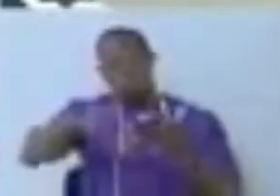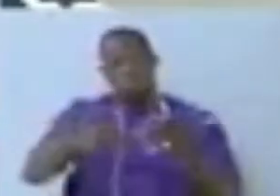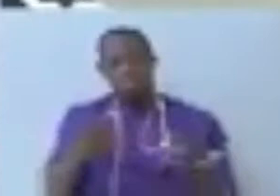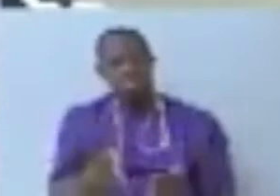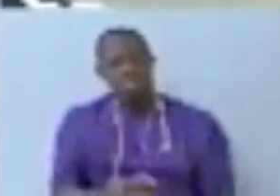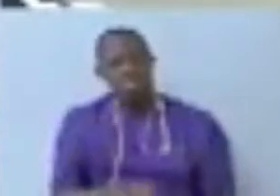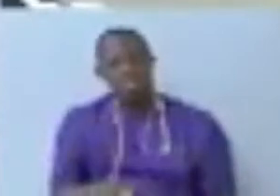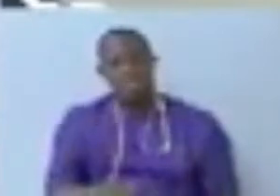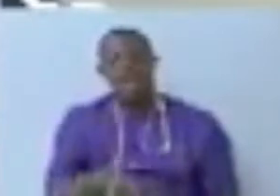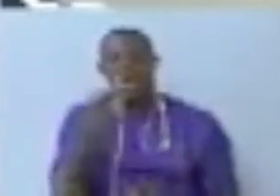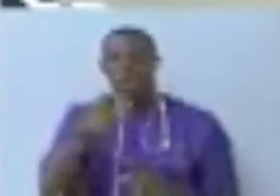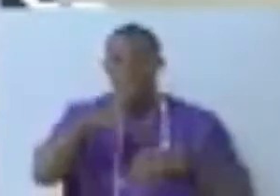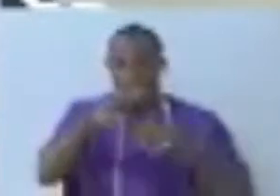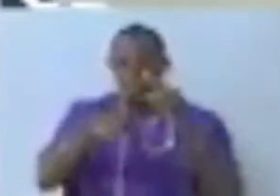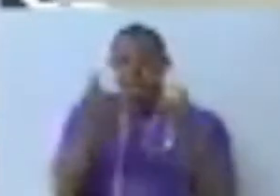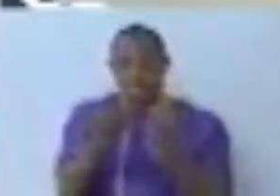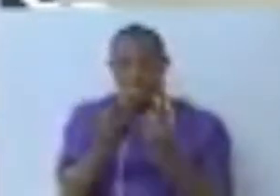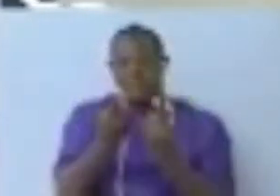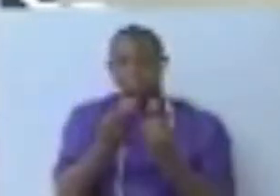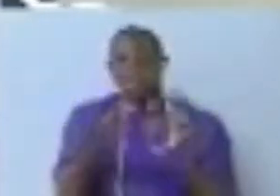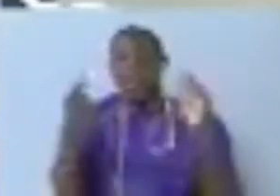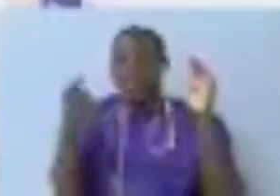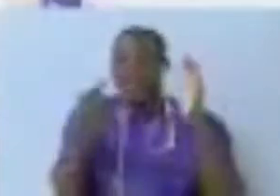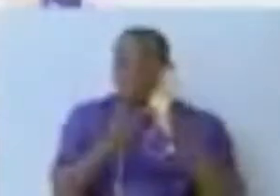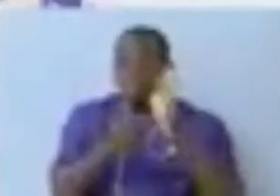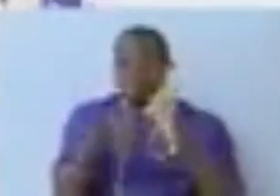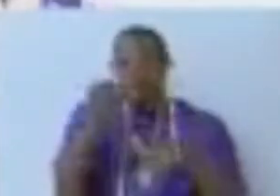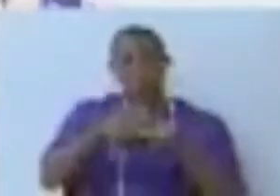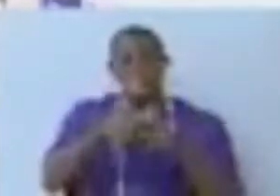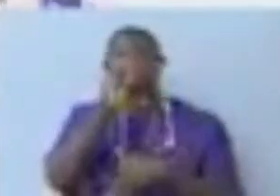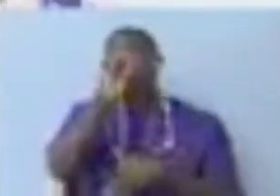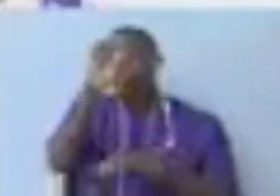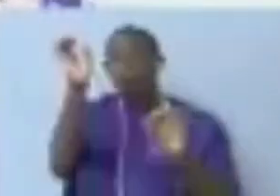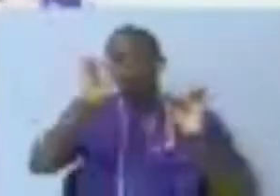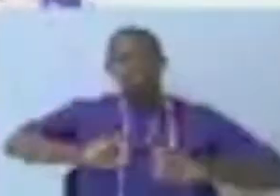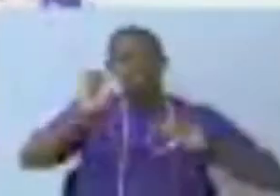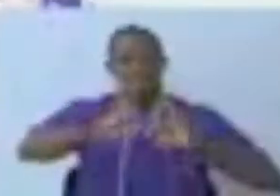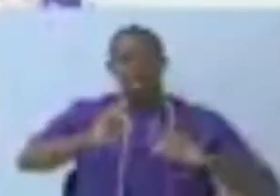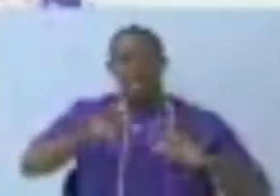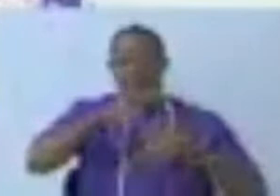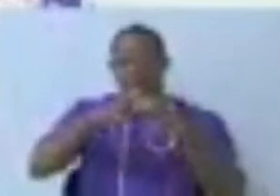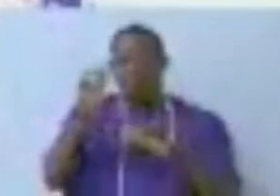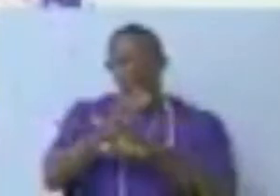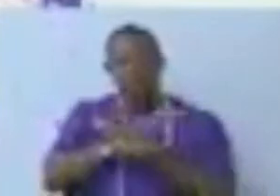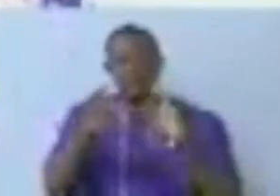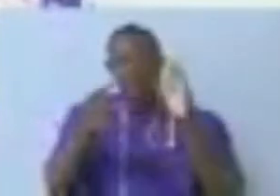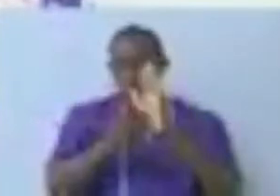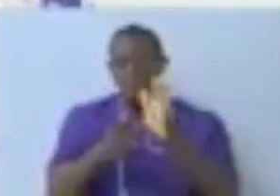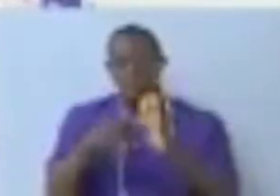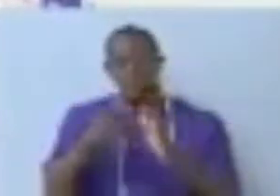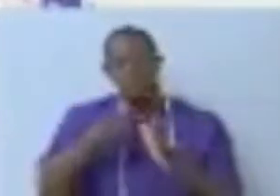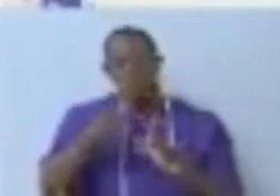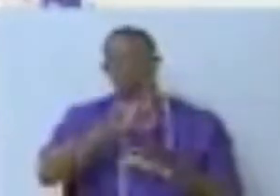it mattered, you did not say a thing. When it mattered, I did not see it.